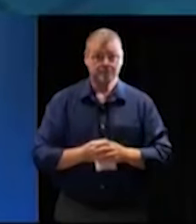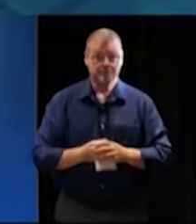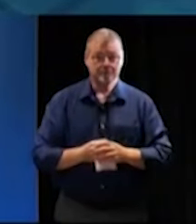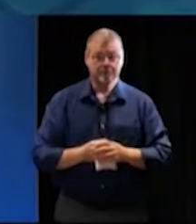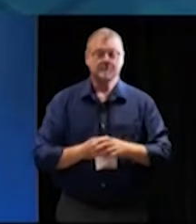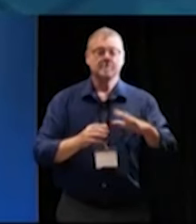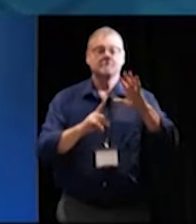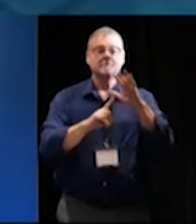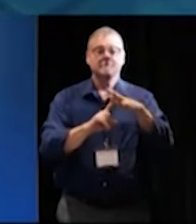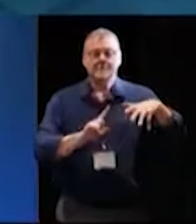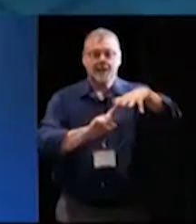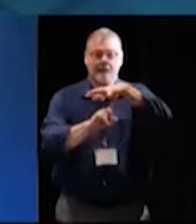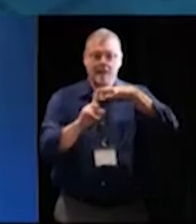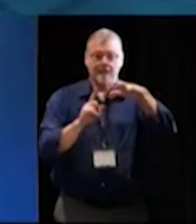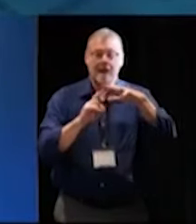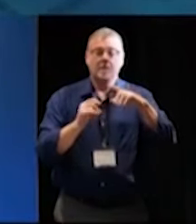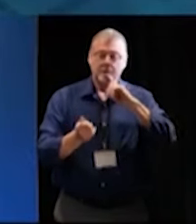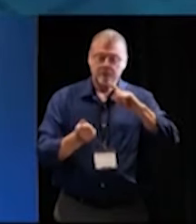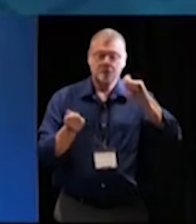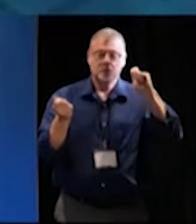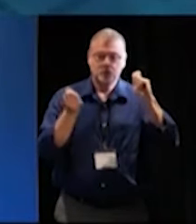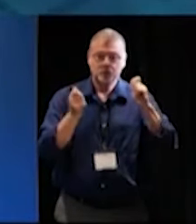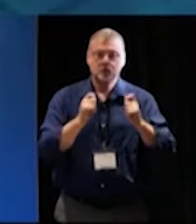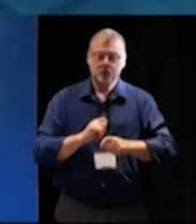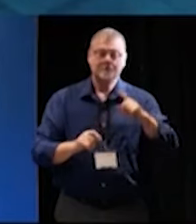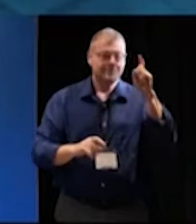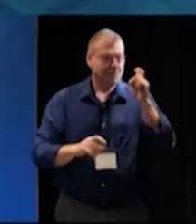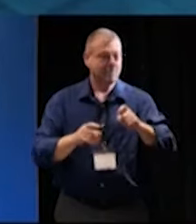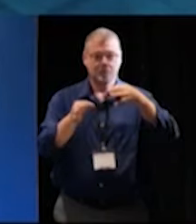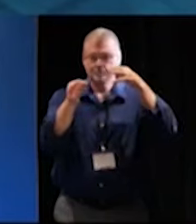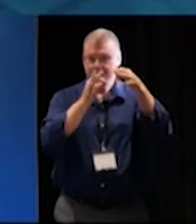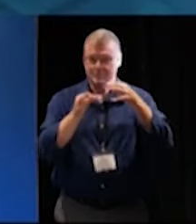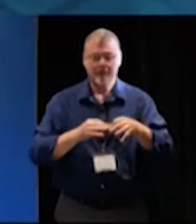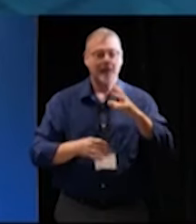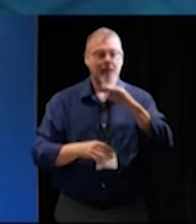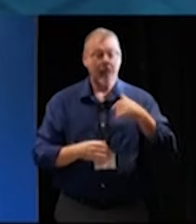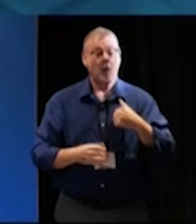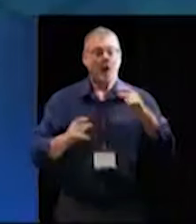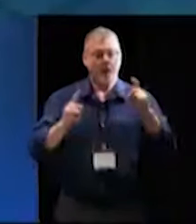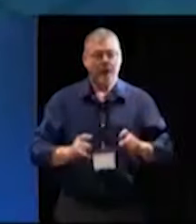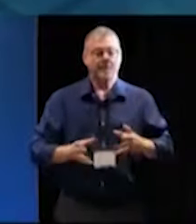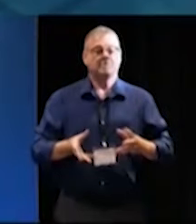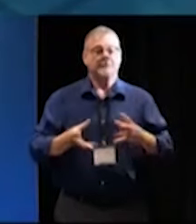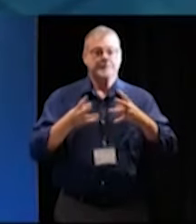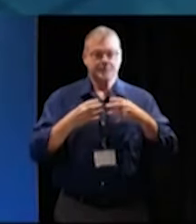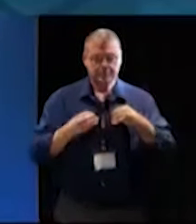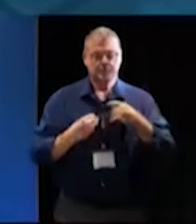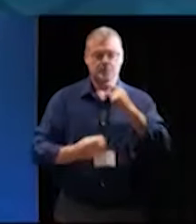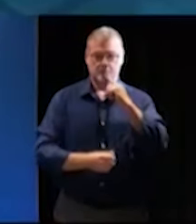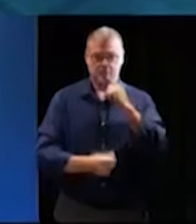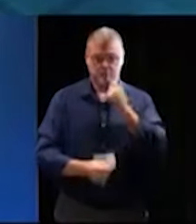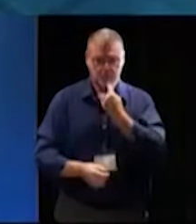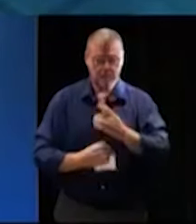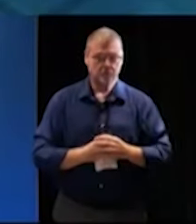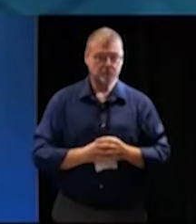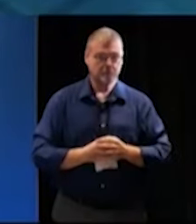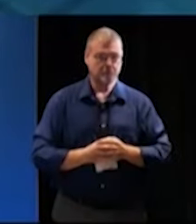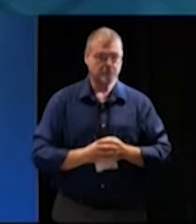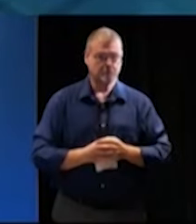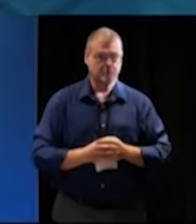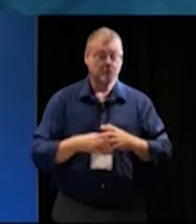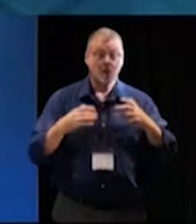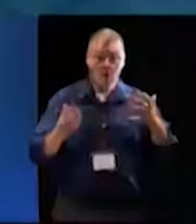Climate change is one of the defining issues of our time. And we are taking this so seriously. So